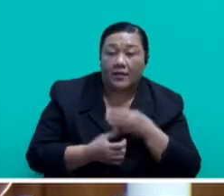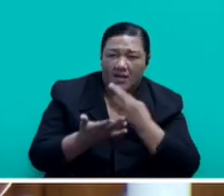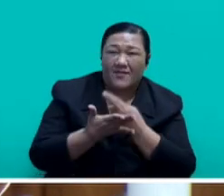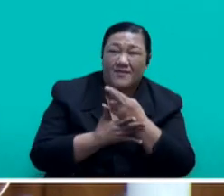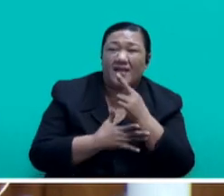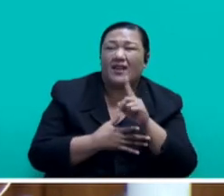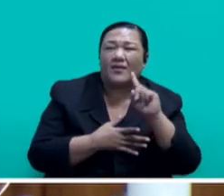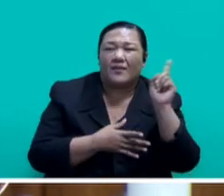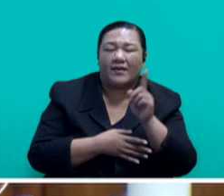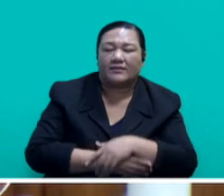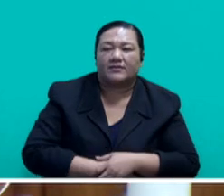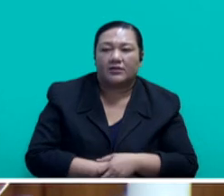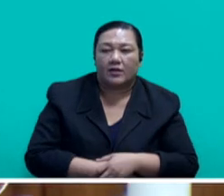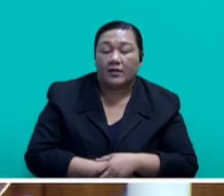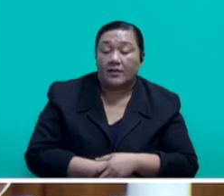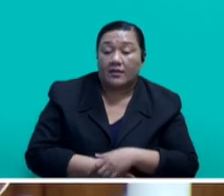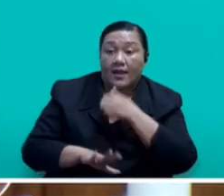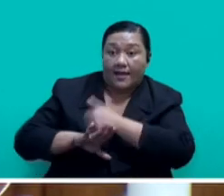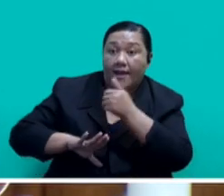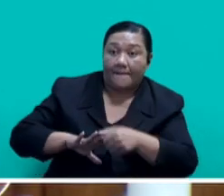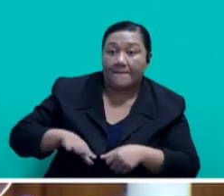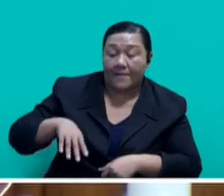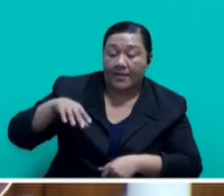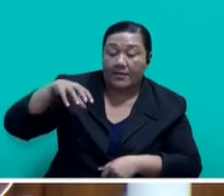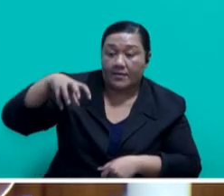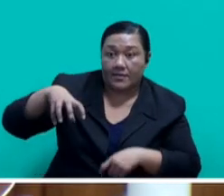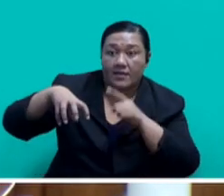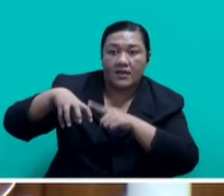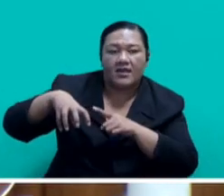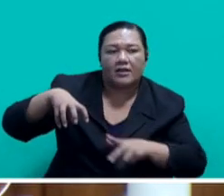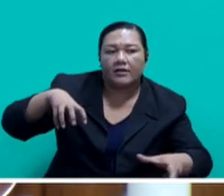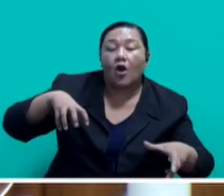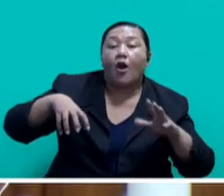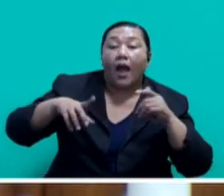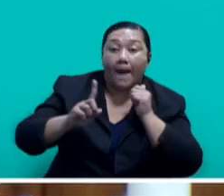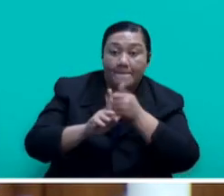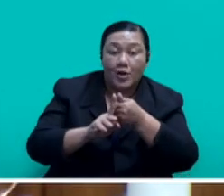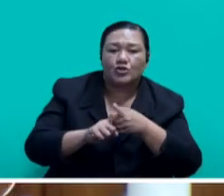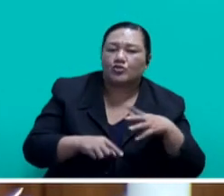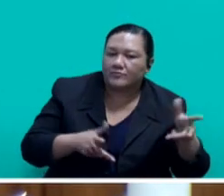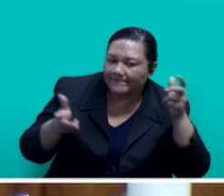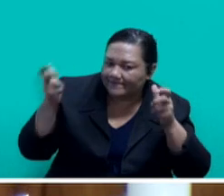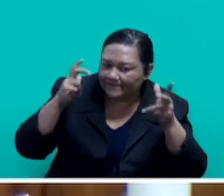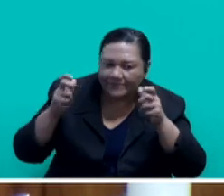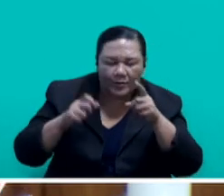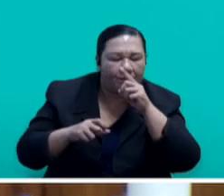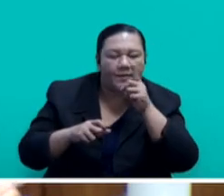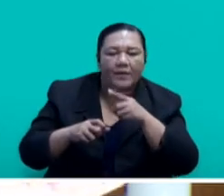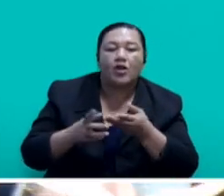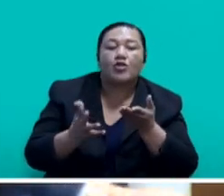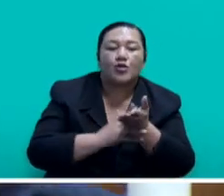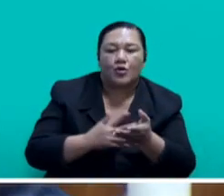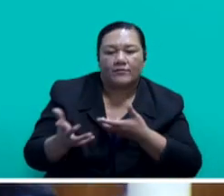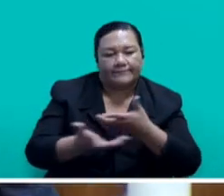sir, our coalition government's approach is to listen to the people through genuine engagement and consultations with